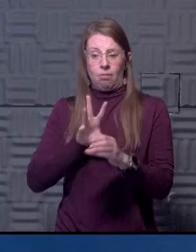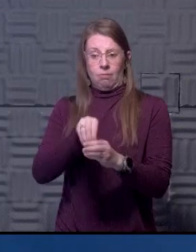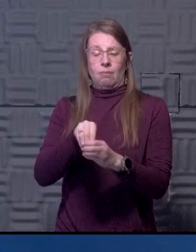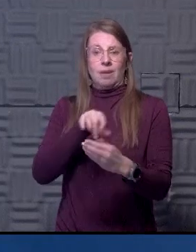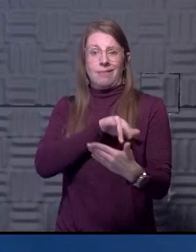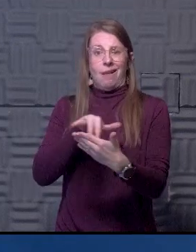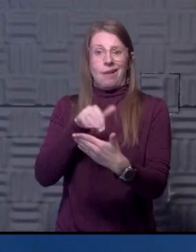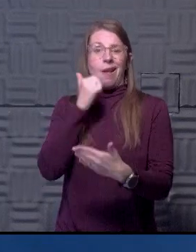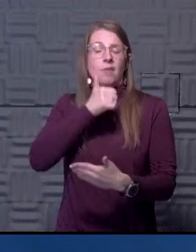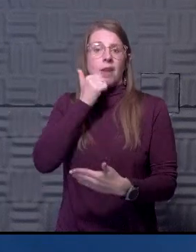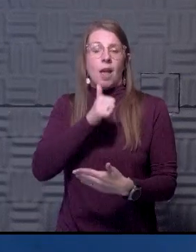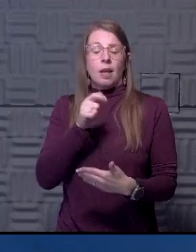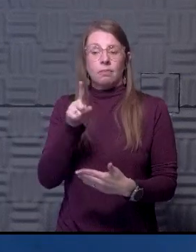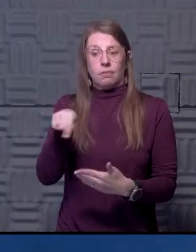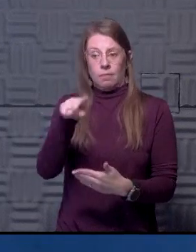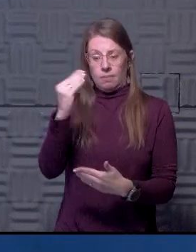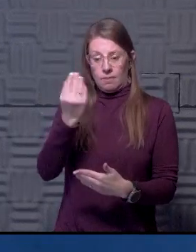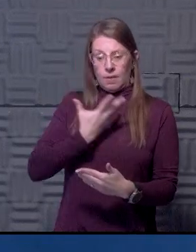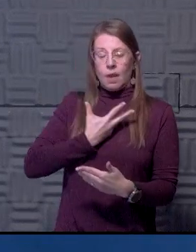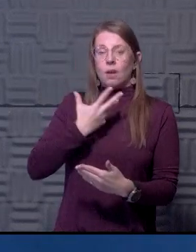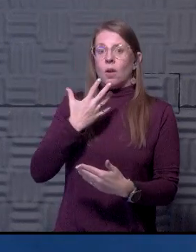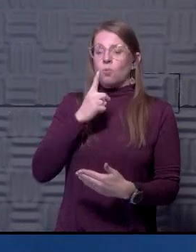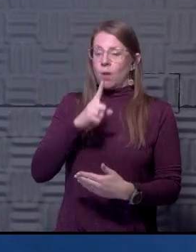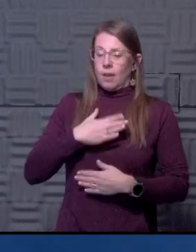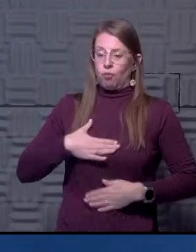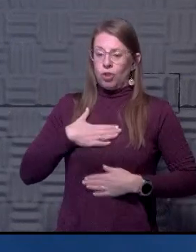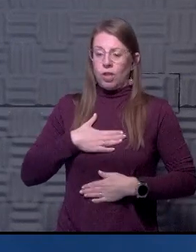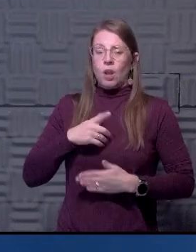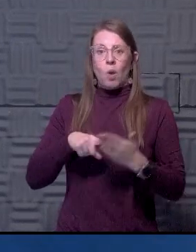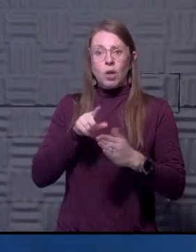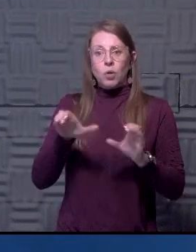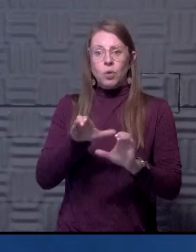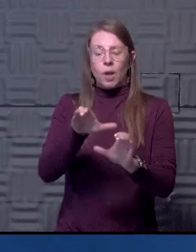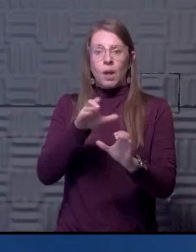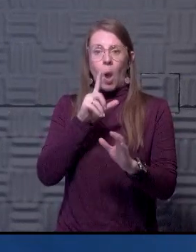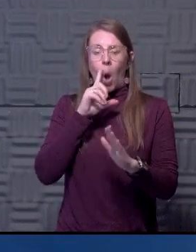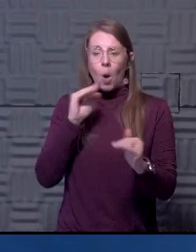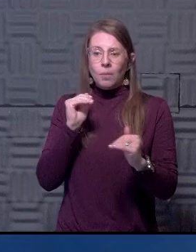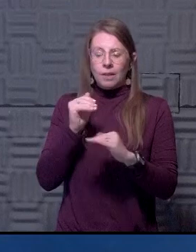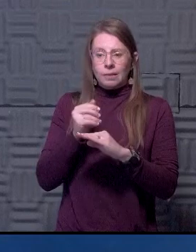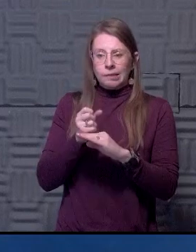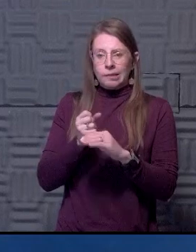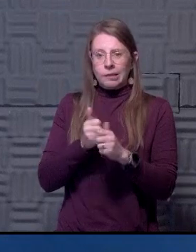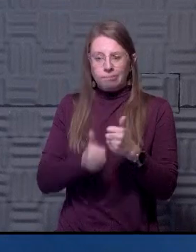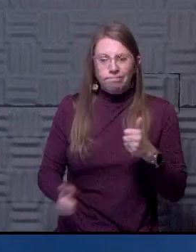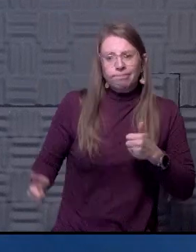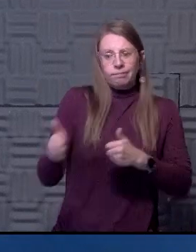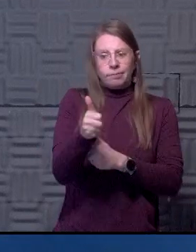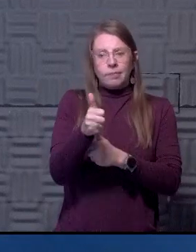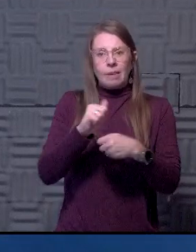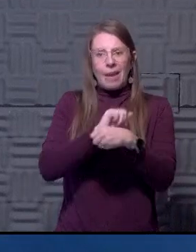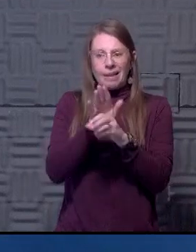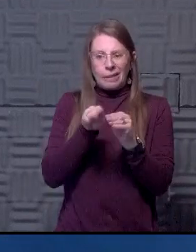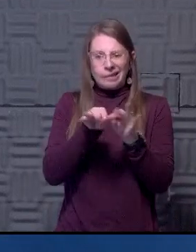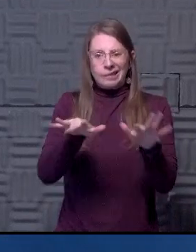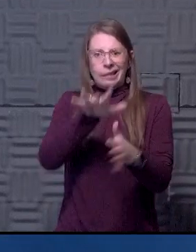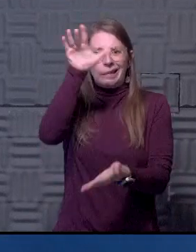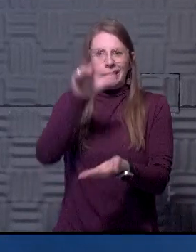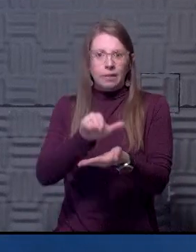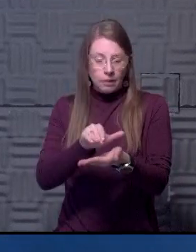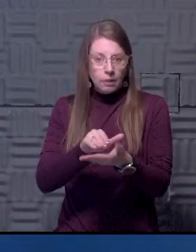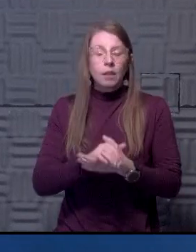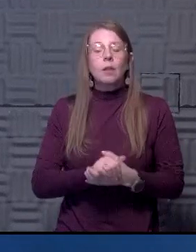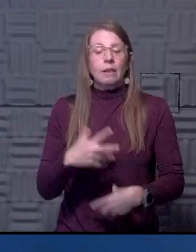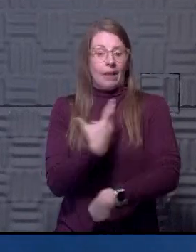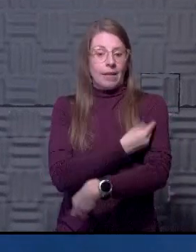what you're doing. This is really going to help us get forward on this pandemic. And I think as we start to see the vaccine distribute